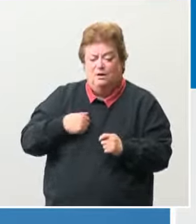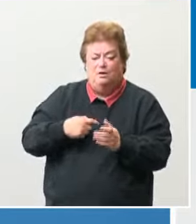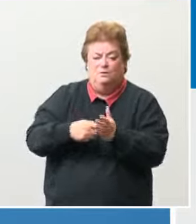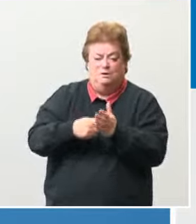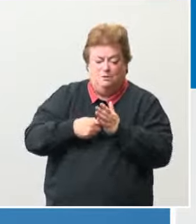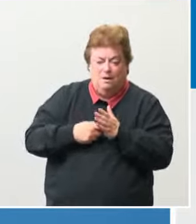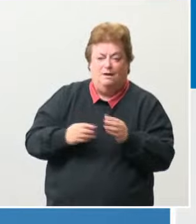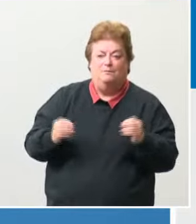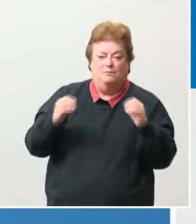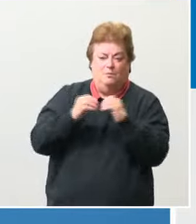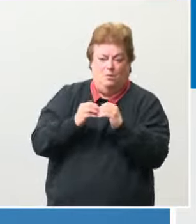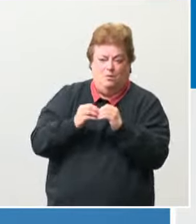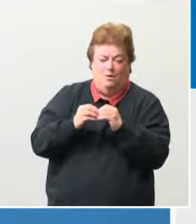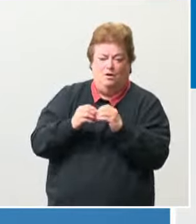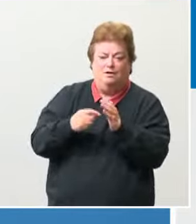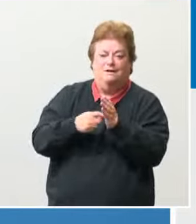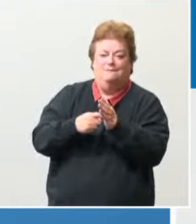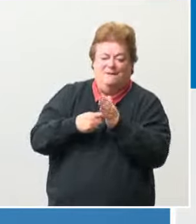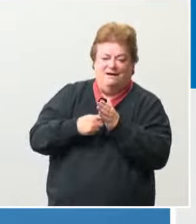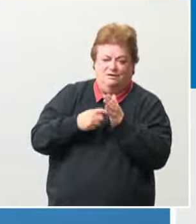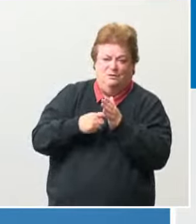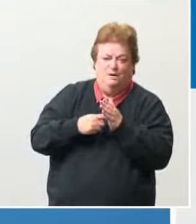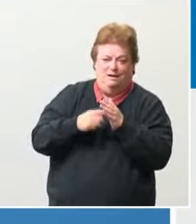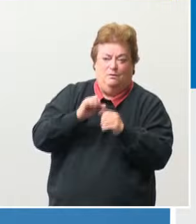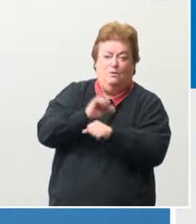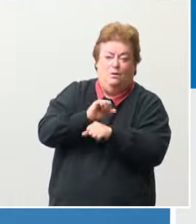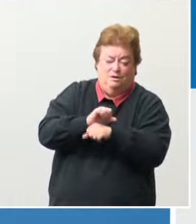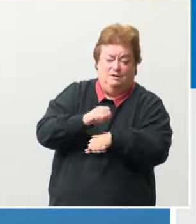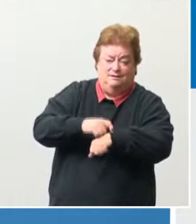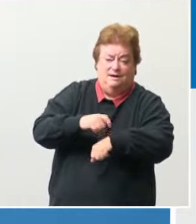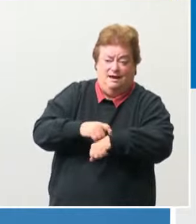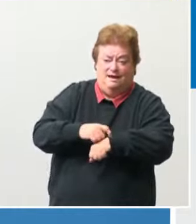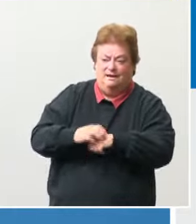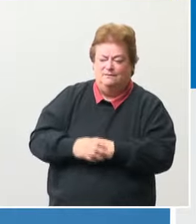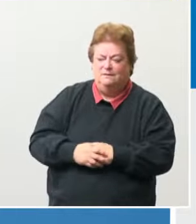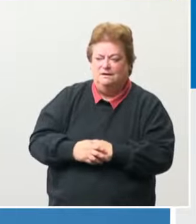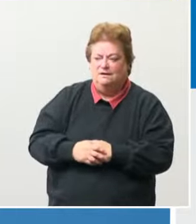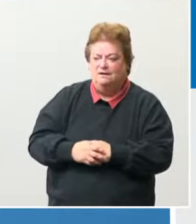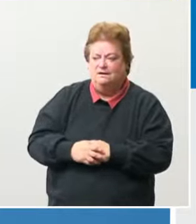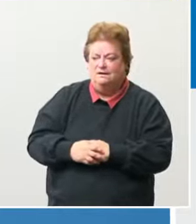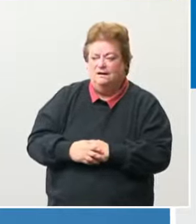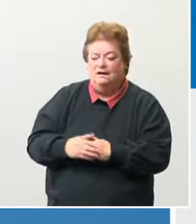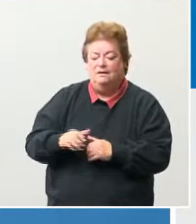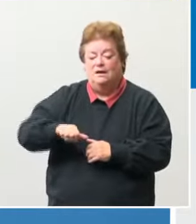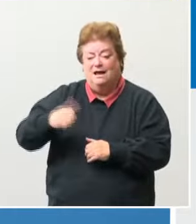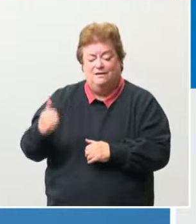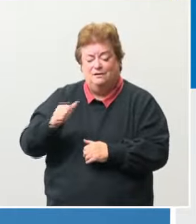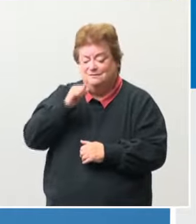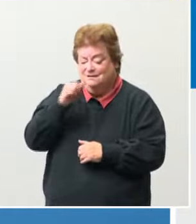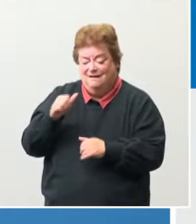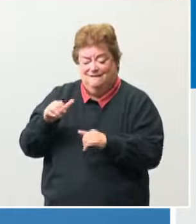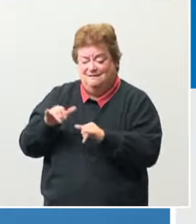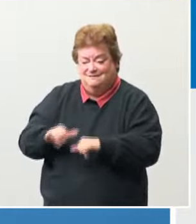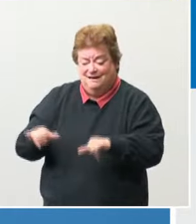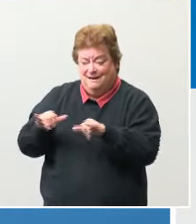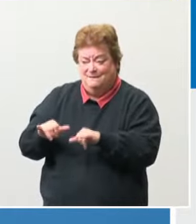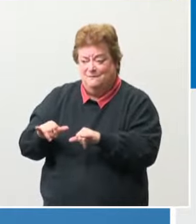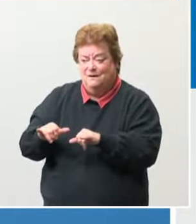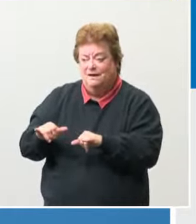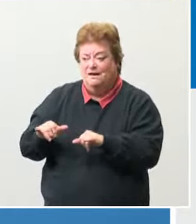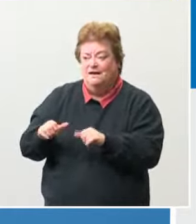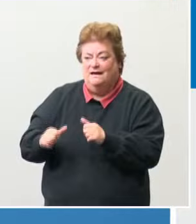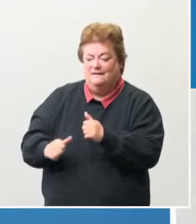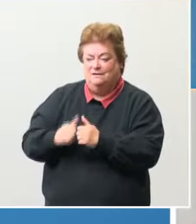more additional mandatory shifts. What else is not the same, and maybe the most